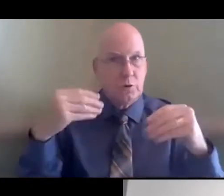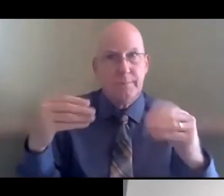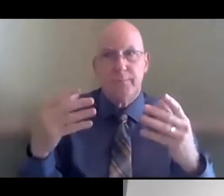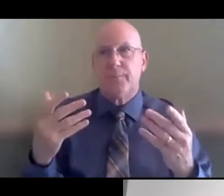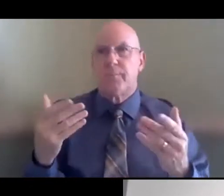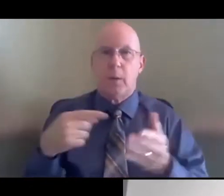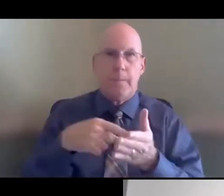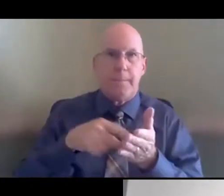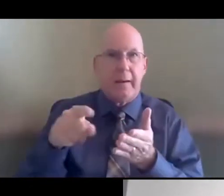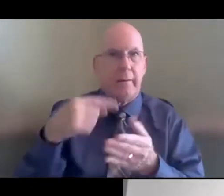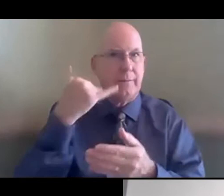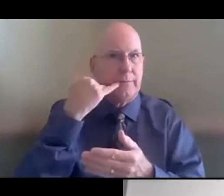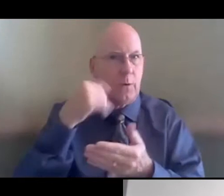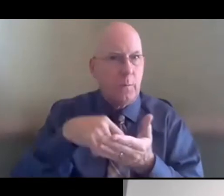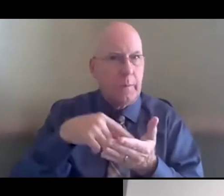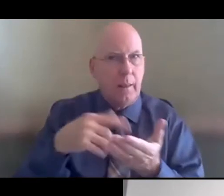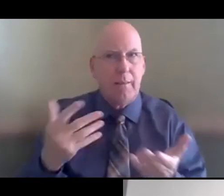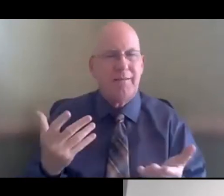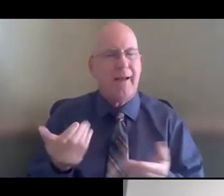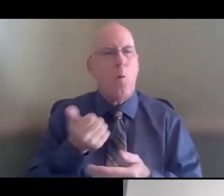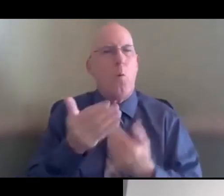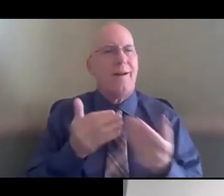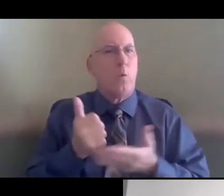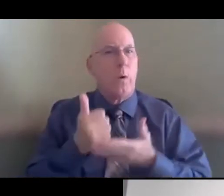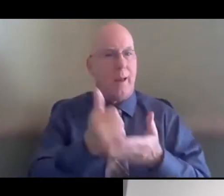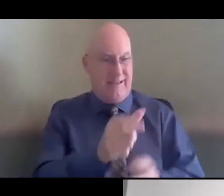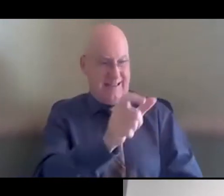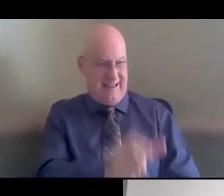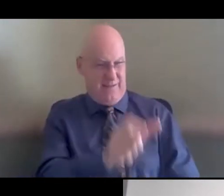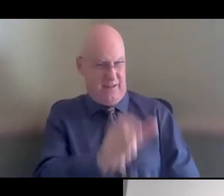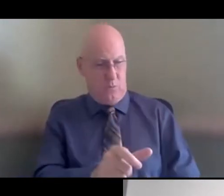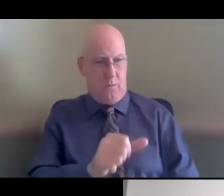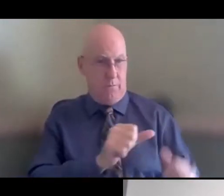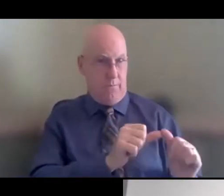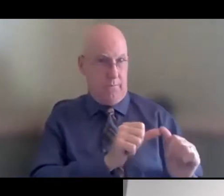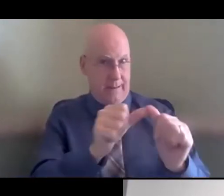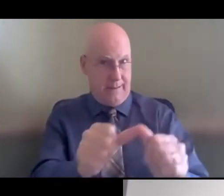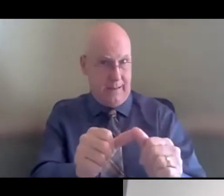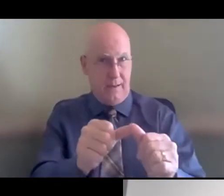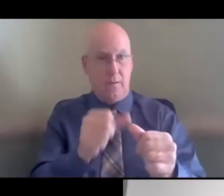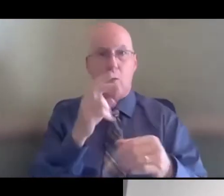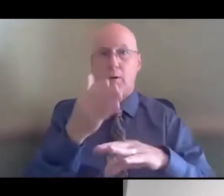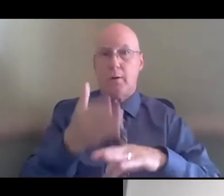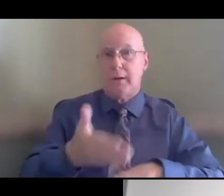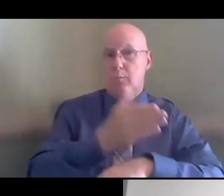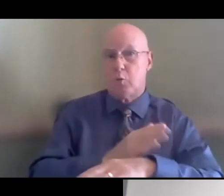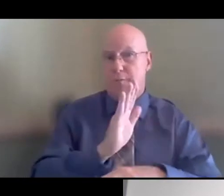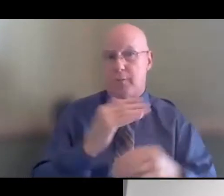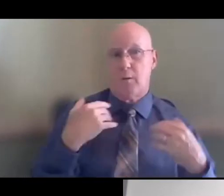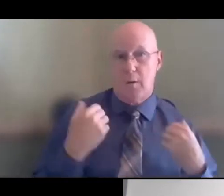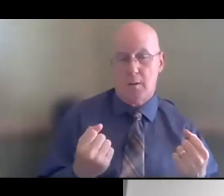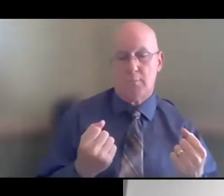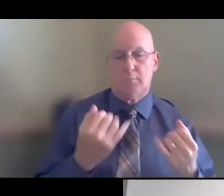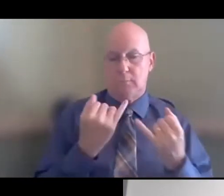phone bill. So anything that's going to help an individual either maintain or improve their health, independence,